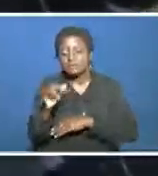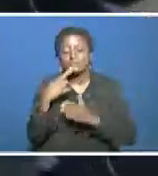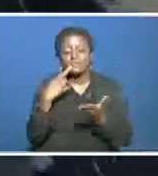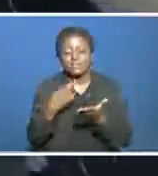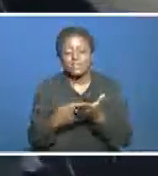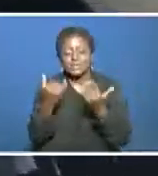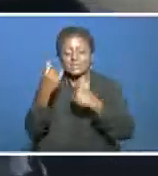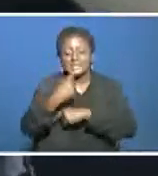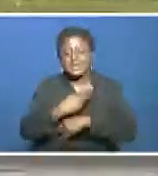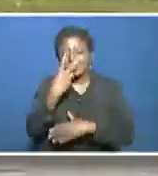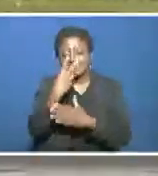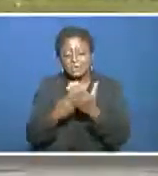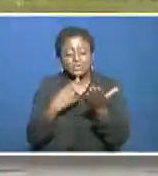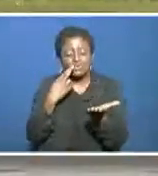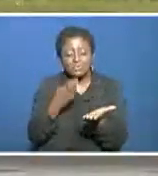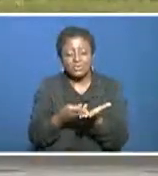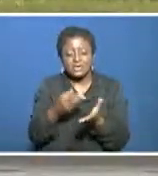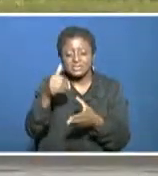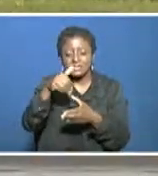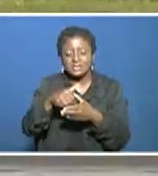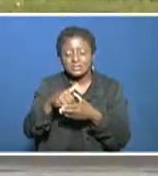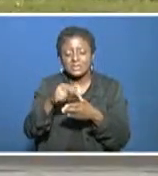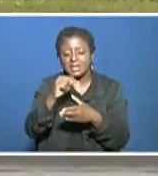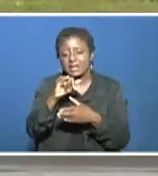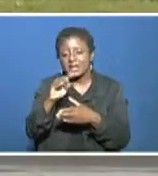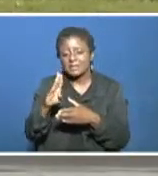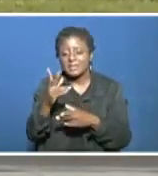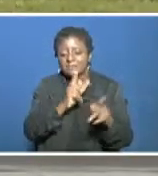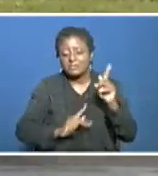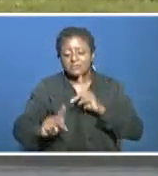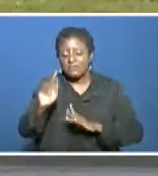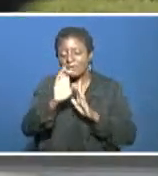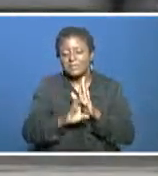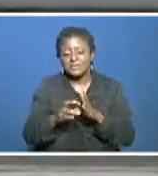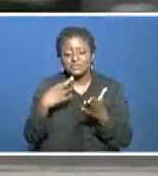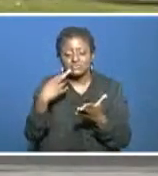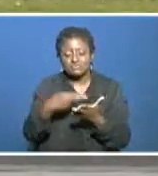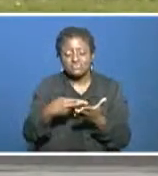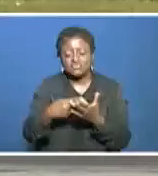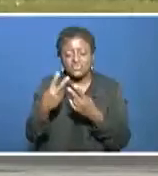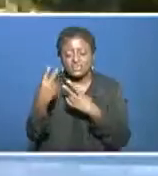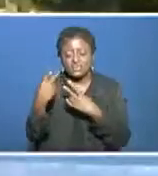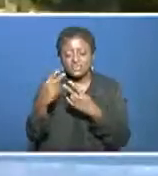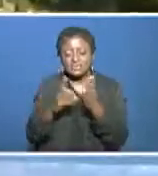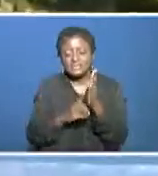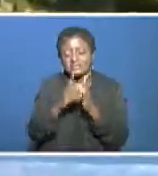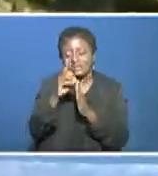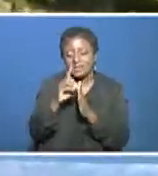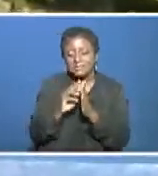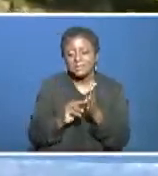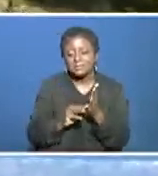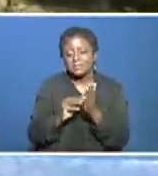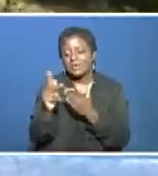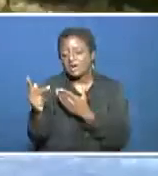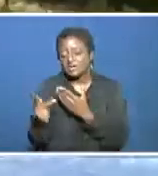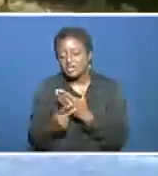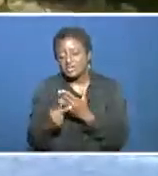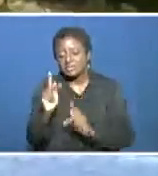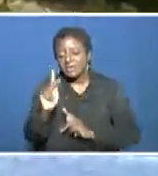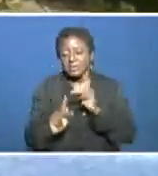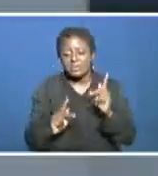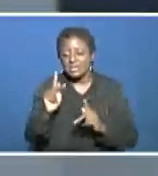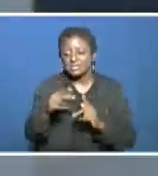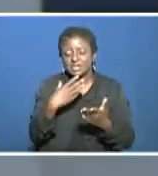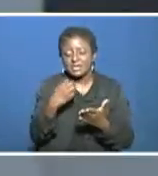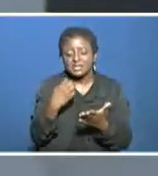Both reports include an NIB performance review, developments, projects, population, the economy, and financial